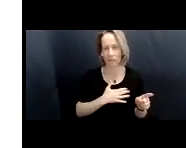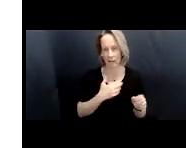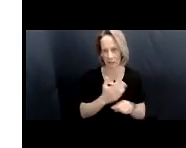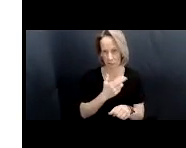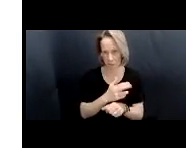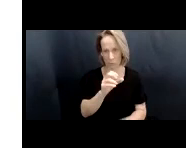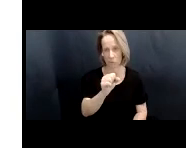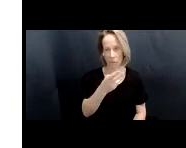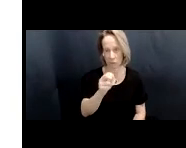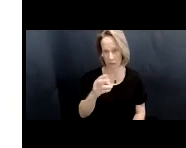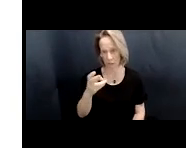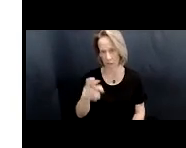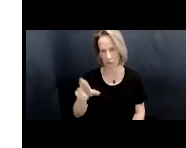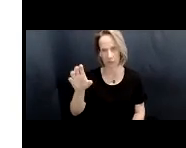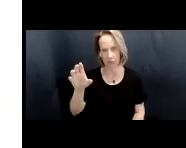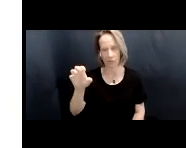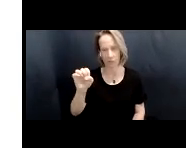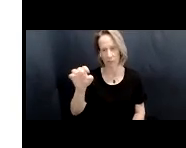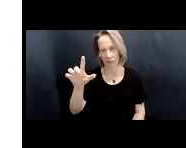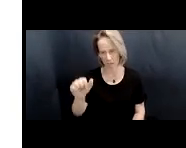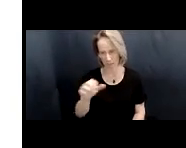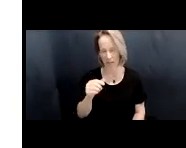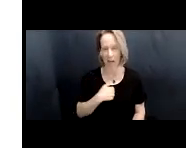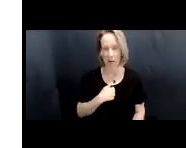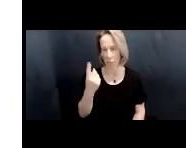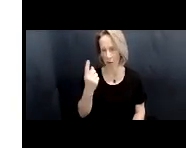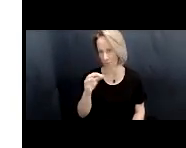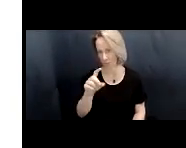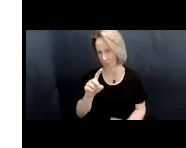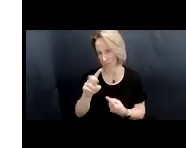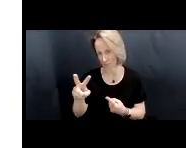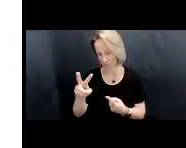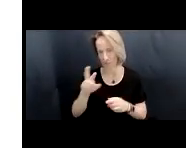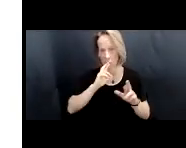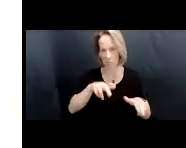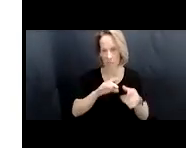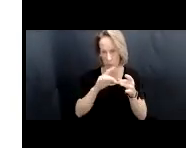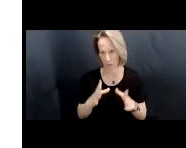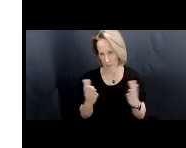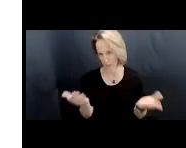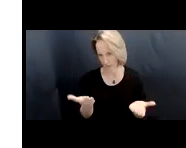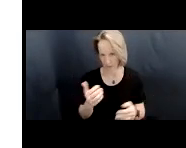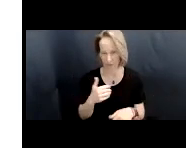and I am the one of the domestic violence response coordinators at the Coalition.